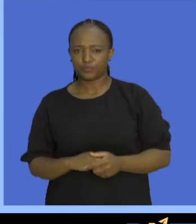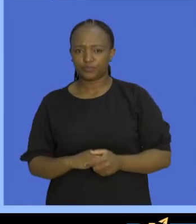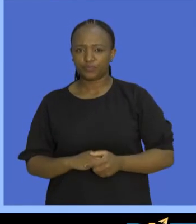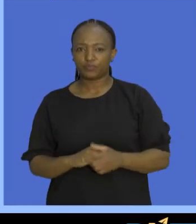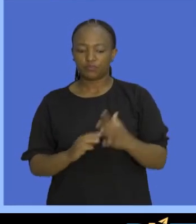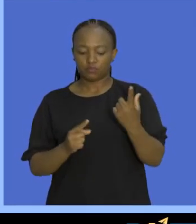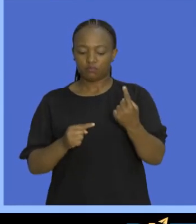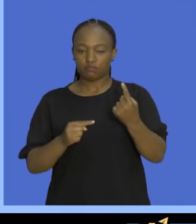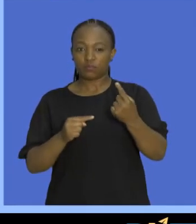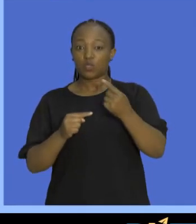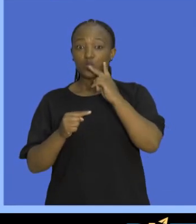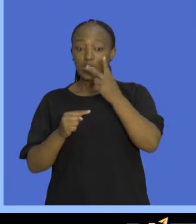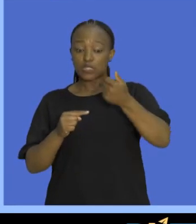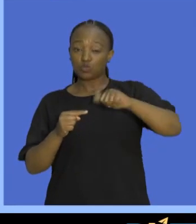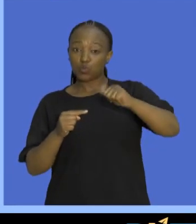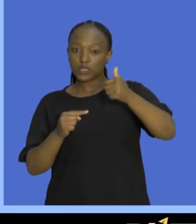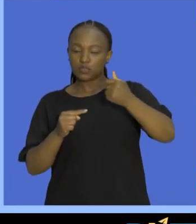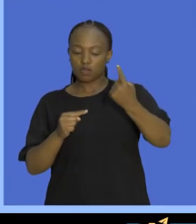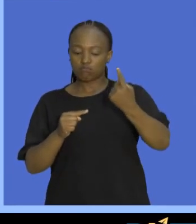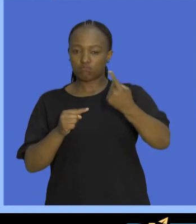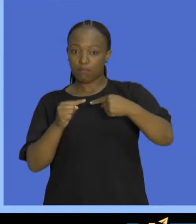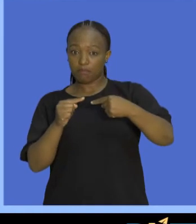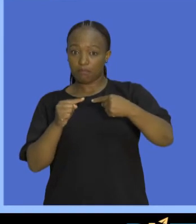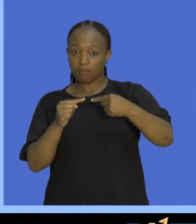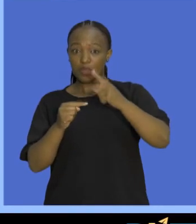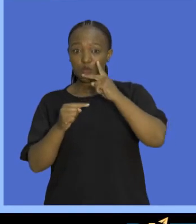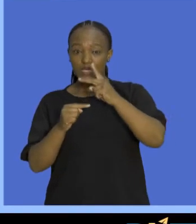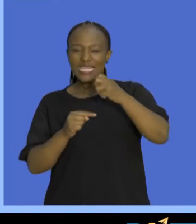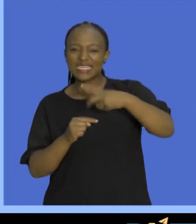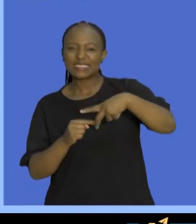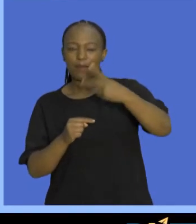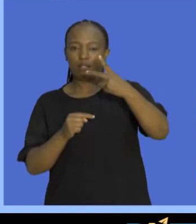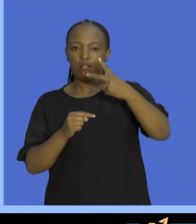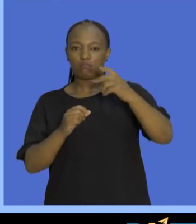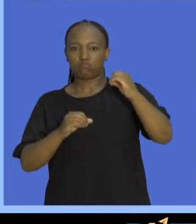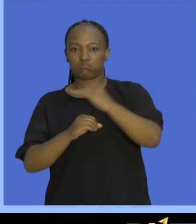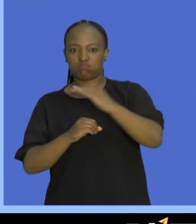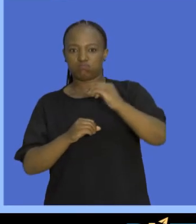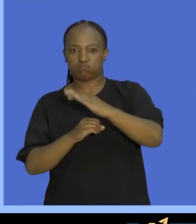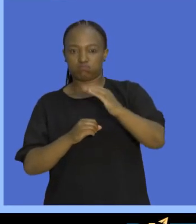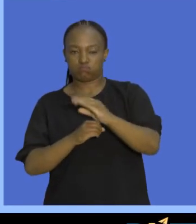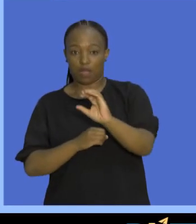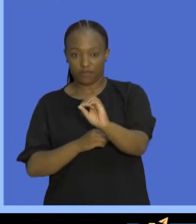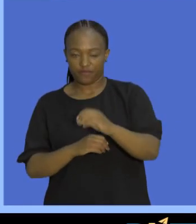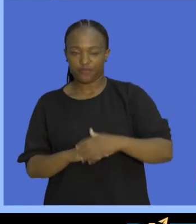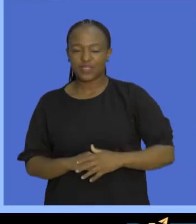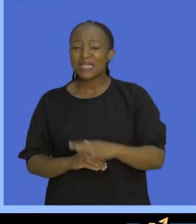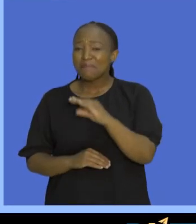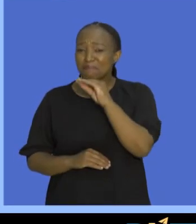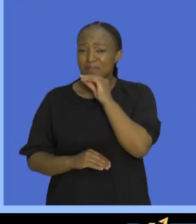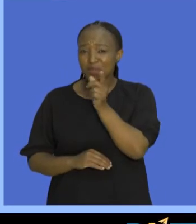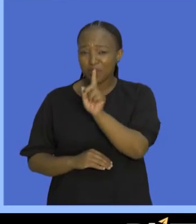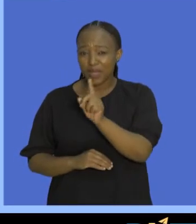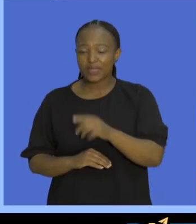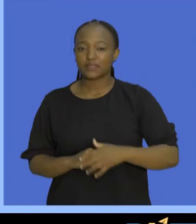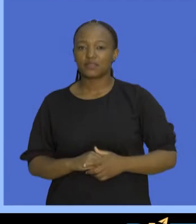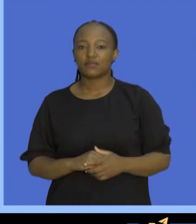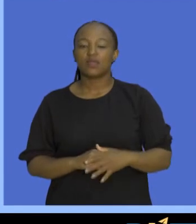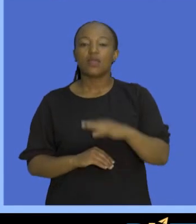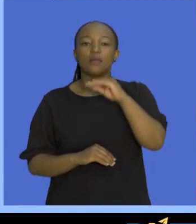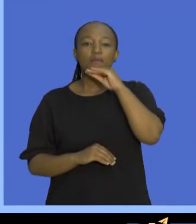we close that switch, you can see now the current is doubled, okay? What does that mean? It means now